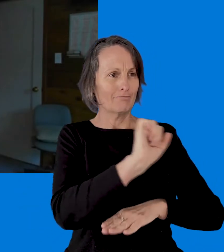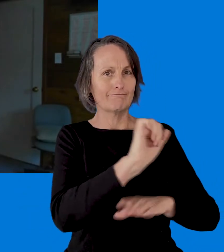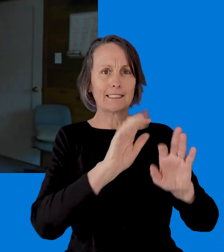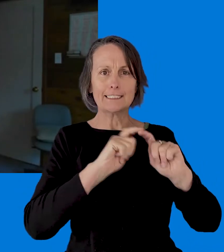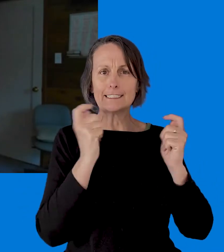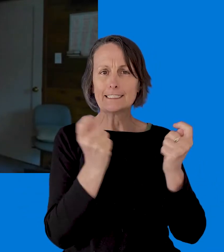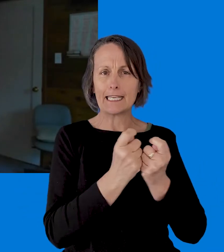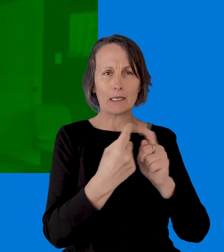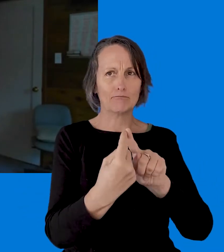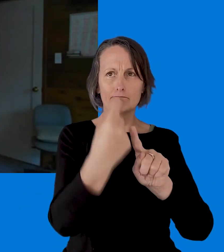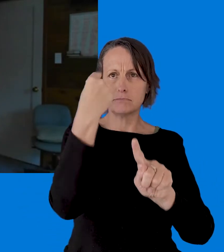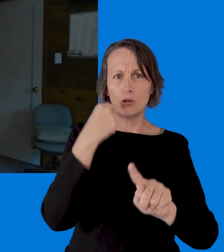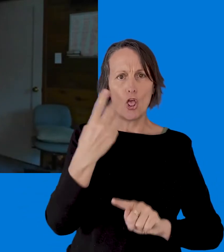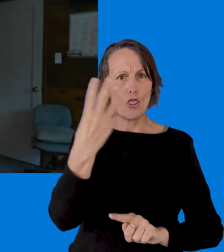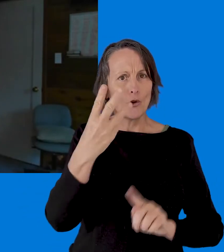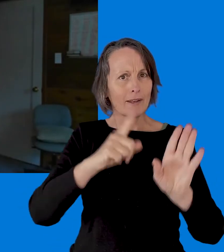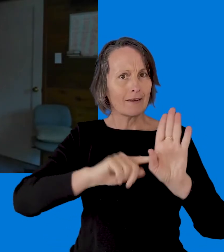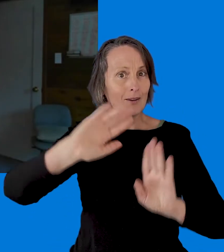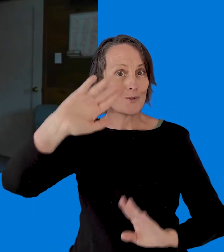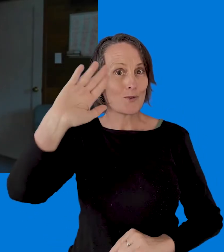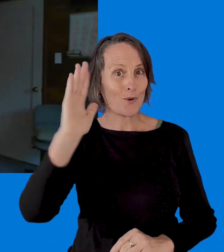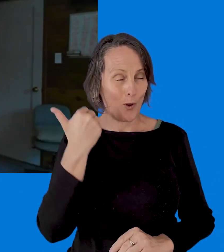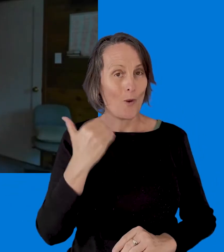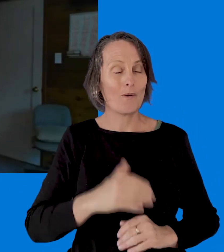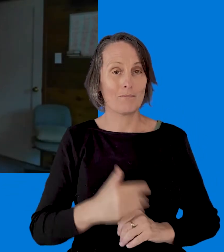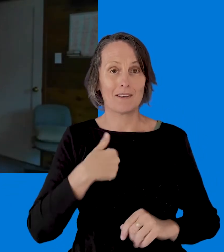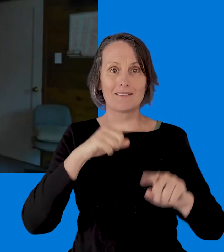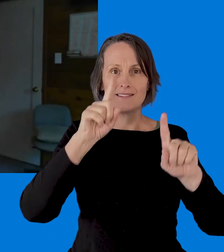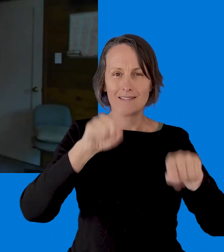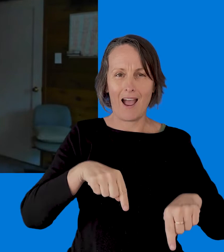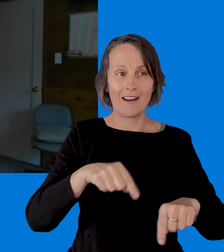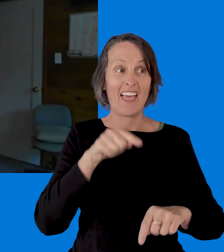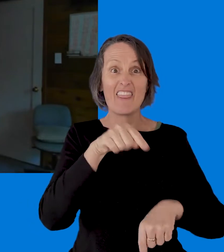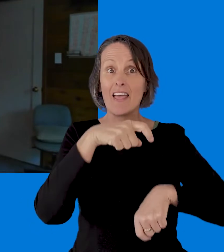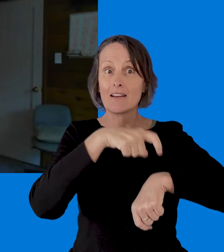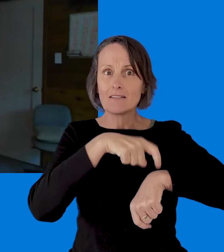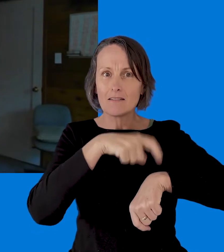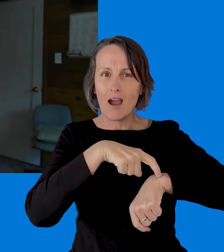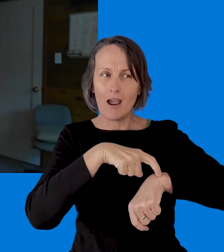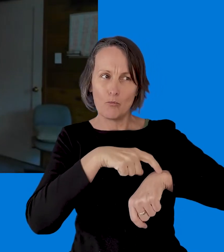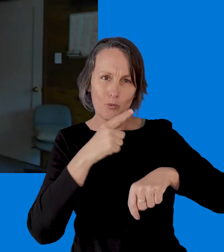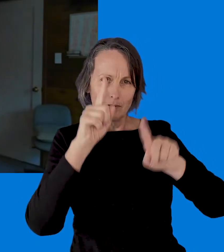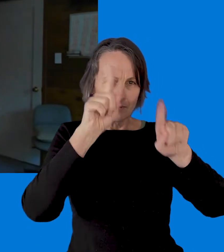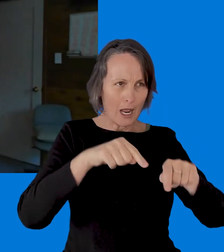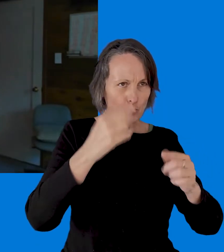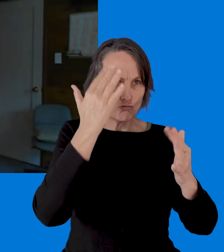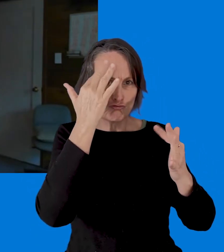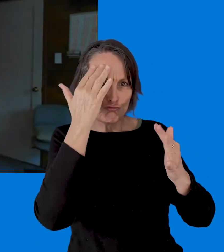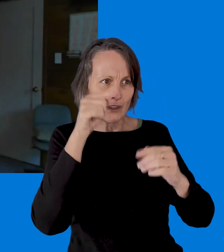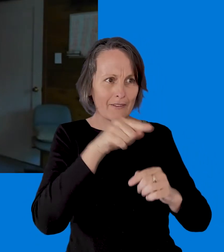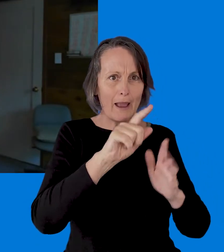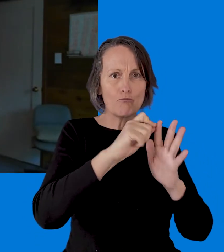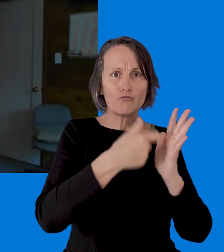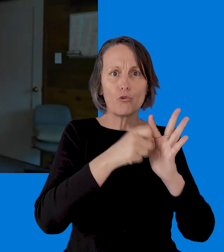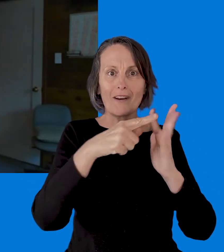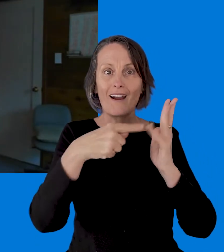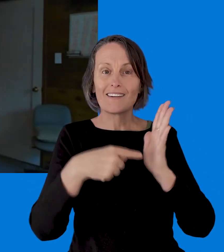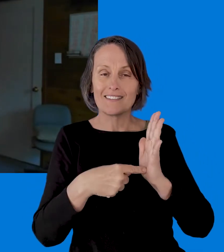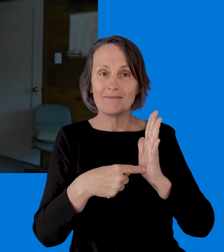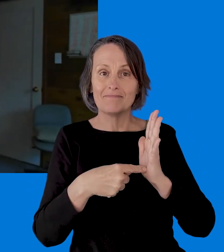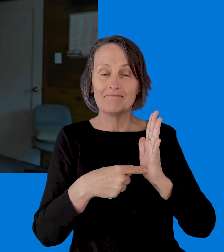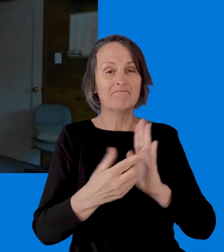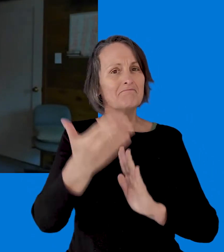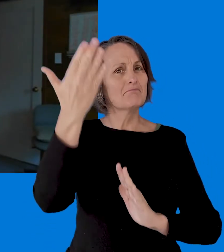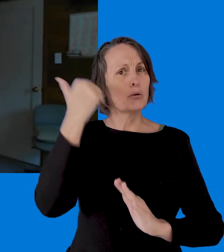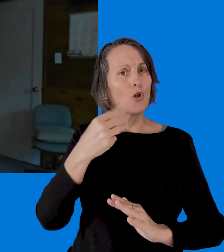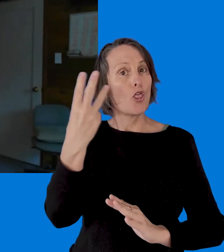team since its beginning, about 13 years ago. I started when we were just releasing it as a product. Its